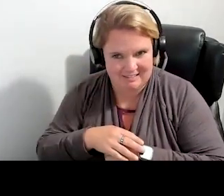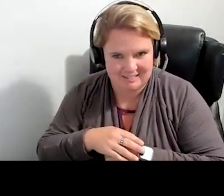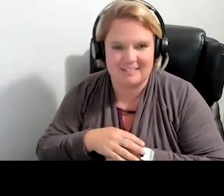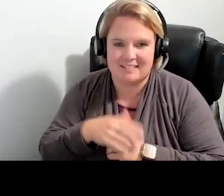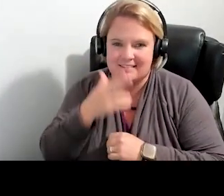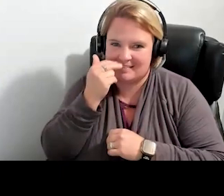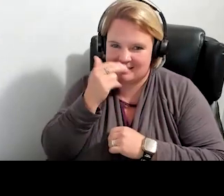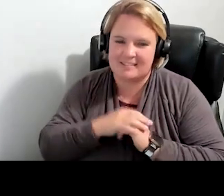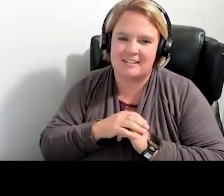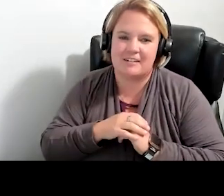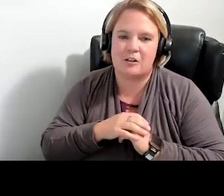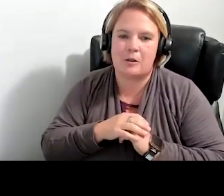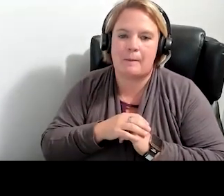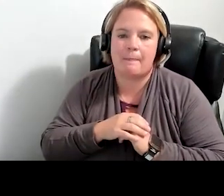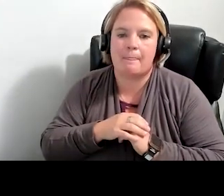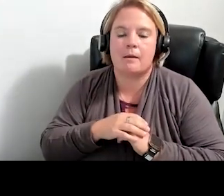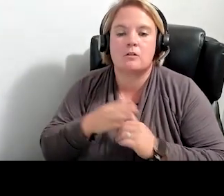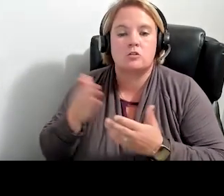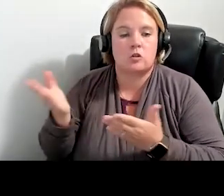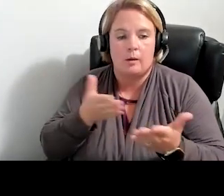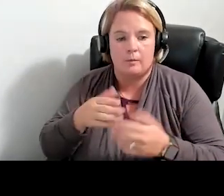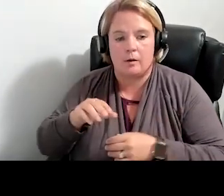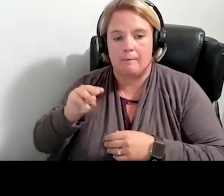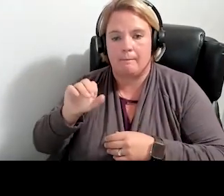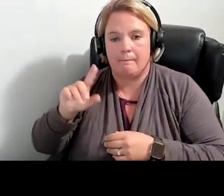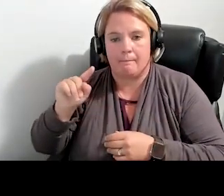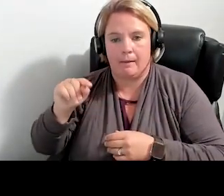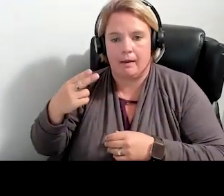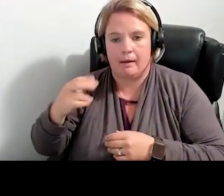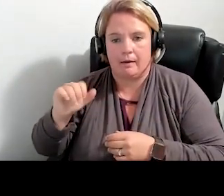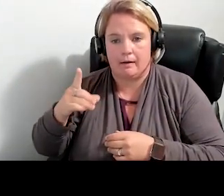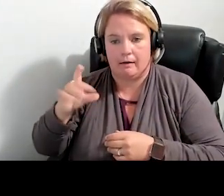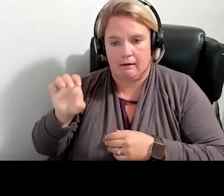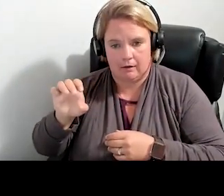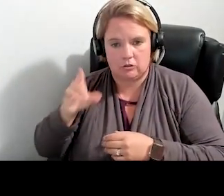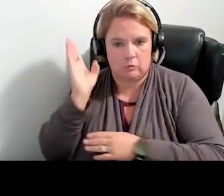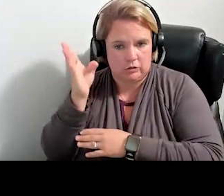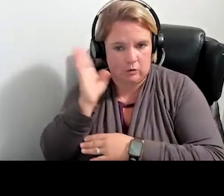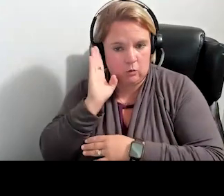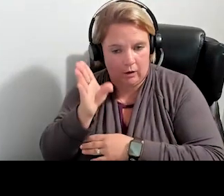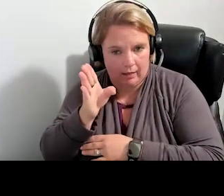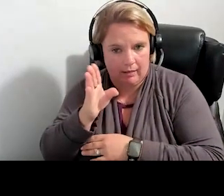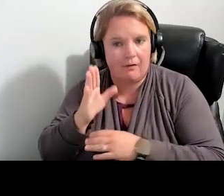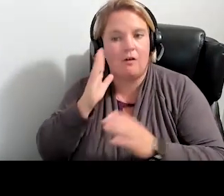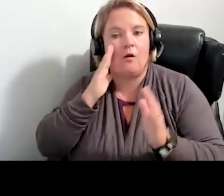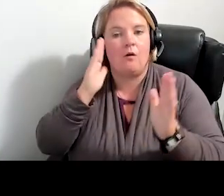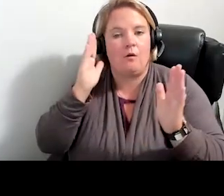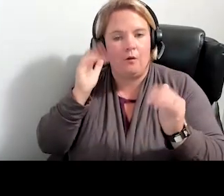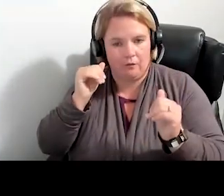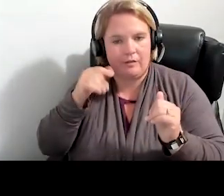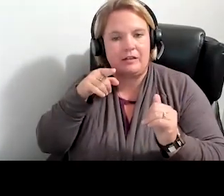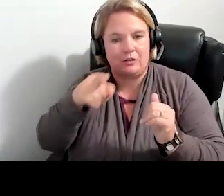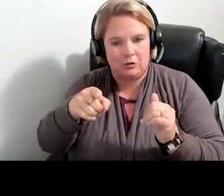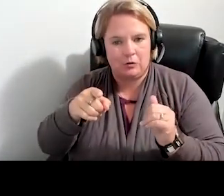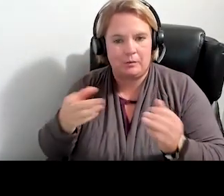So in order to mitigate that, I brought my colleague, Matt Hodge. He's going to give you a presentation in just a few minutes, and that will hopefully get you